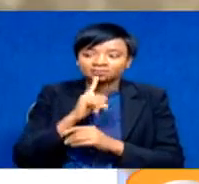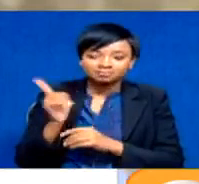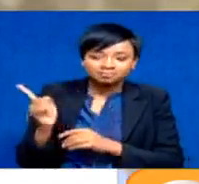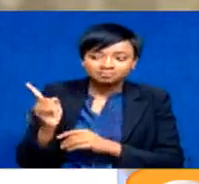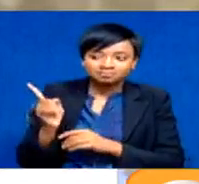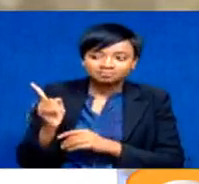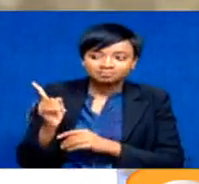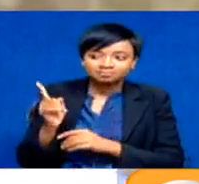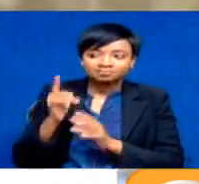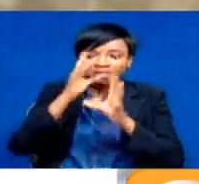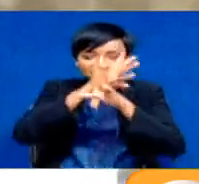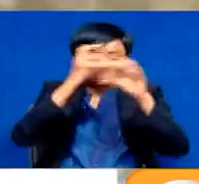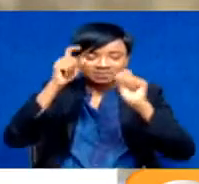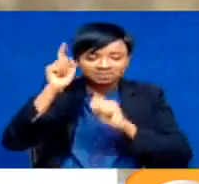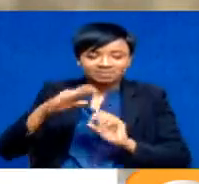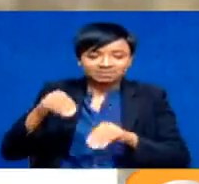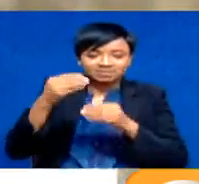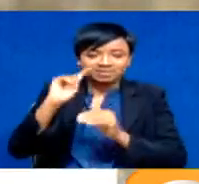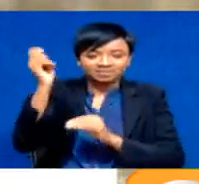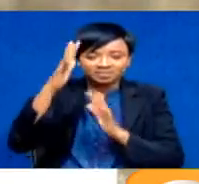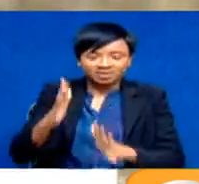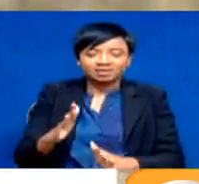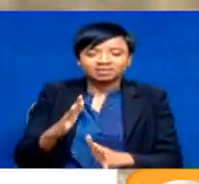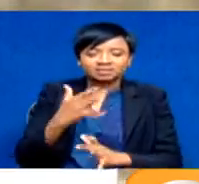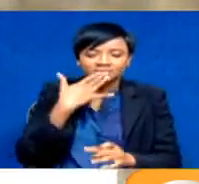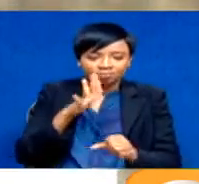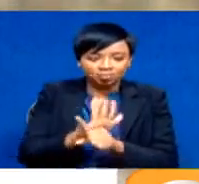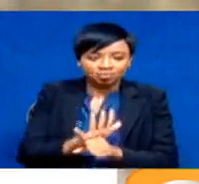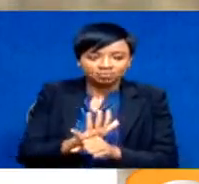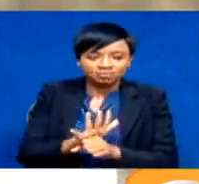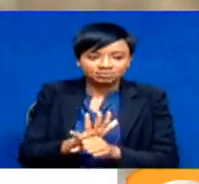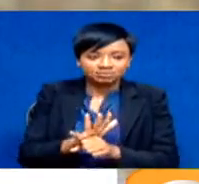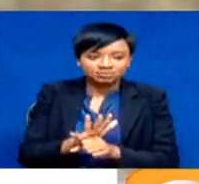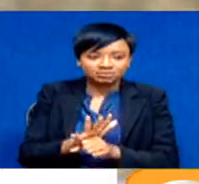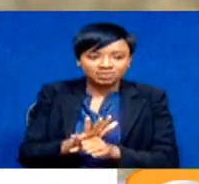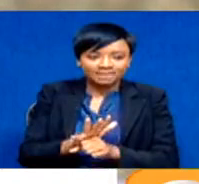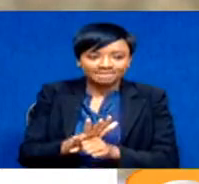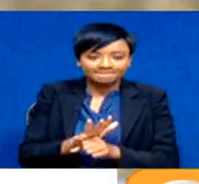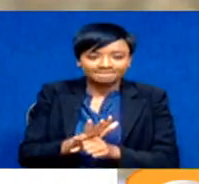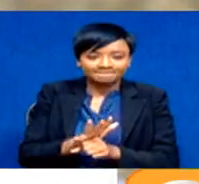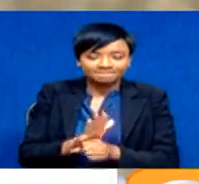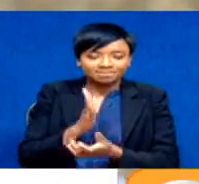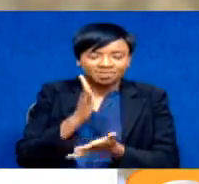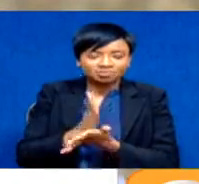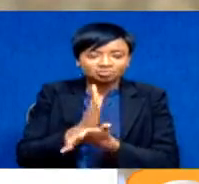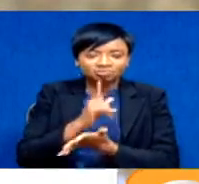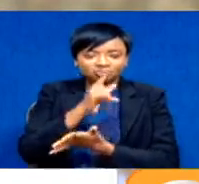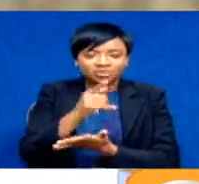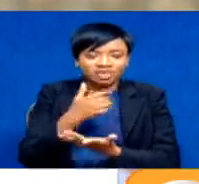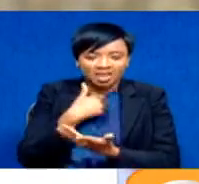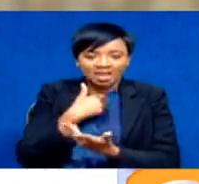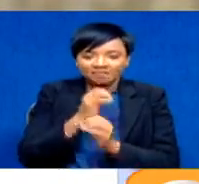president must also give Kenyans a direct assurance that he has no conflict of